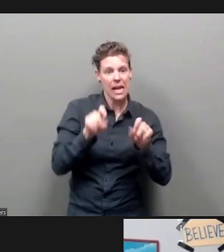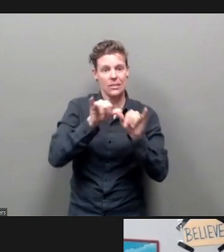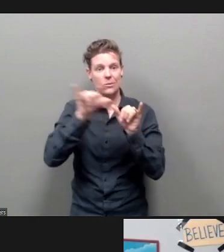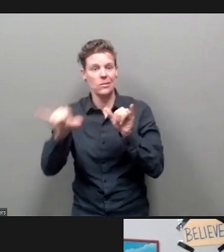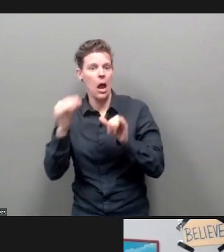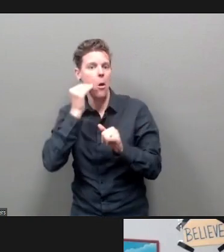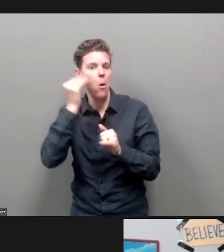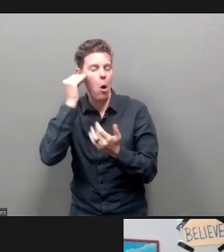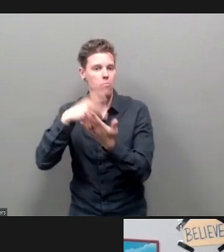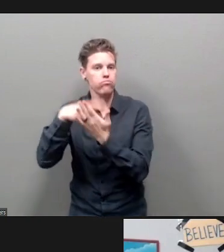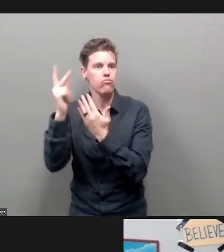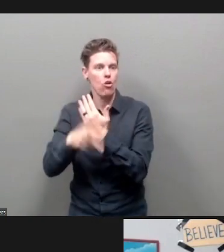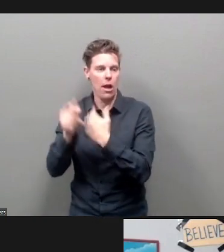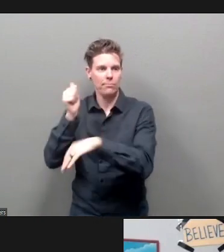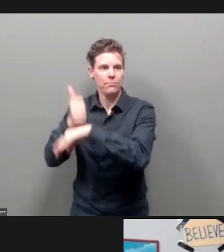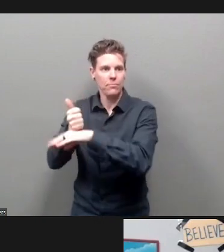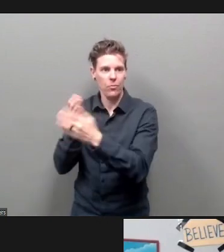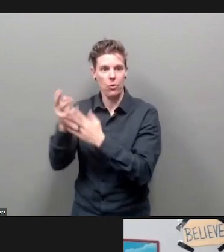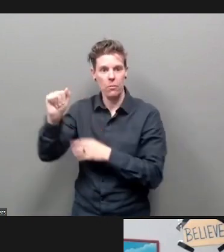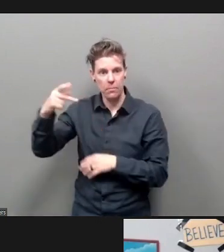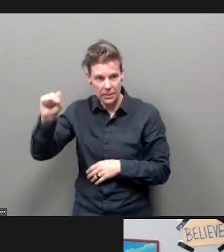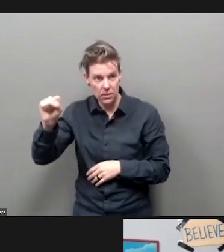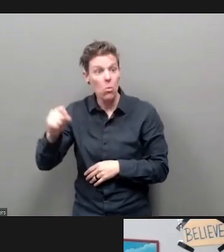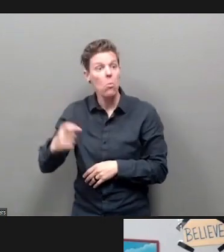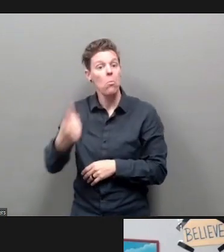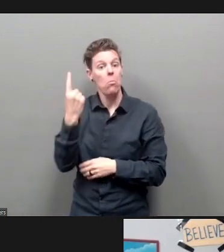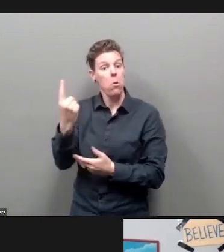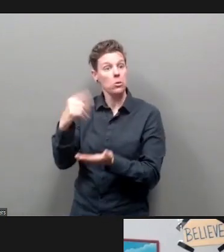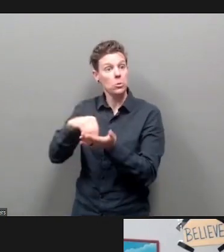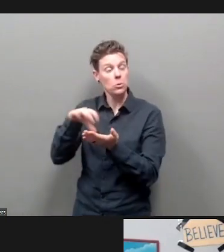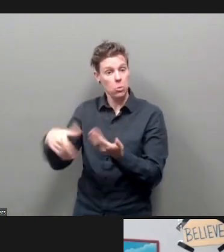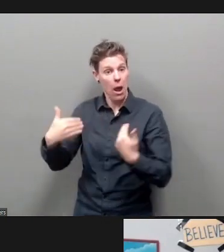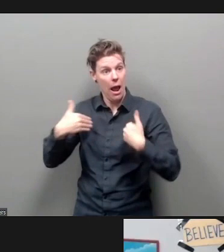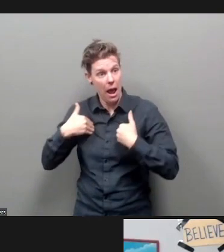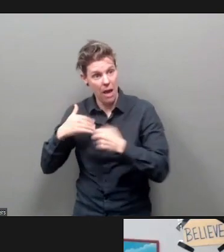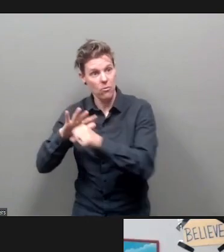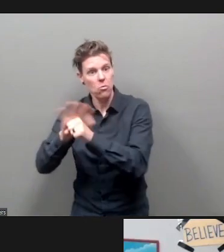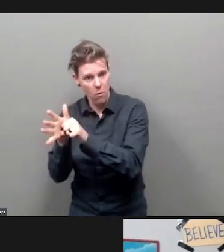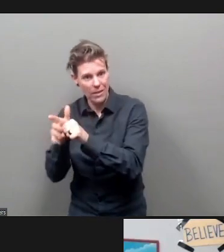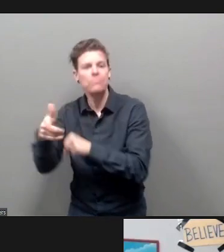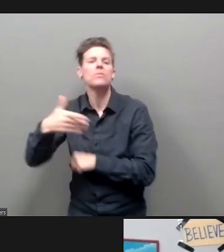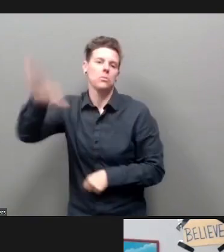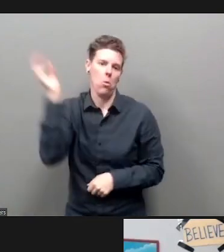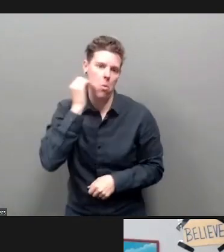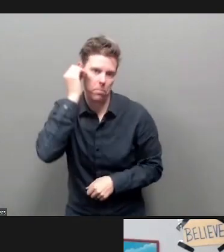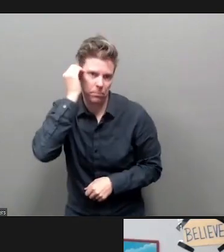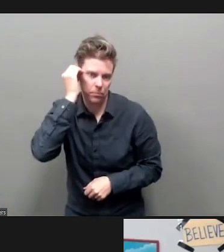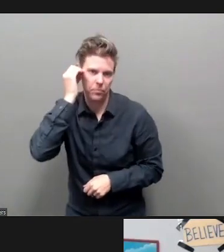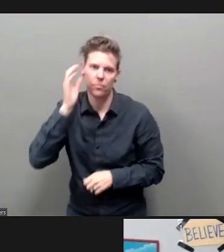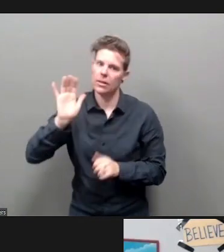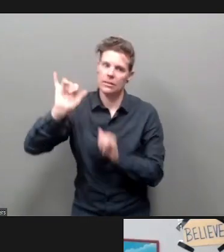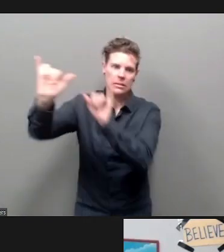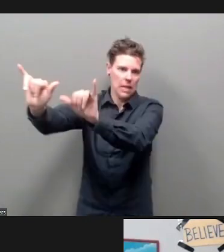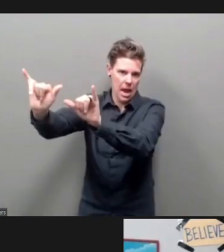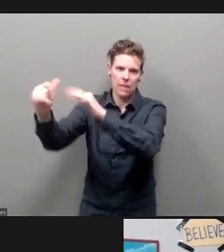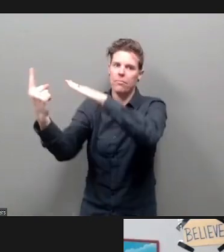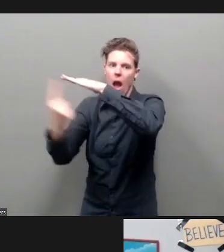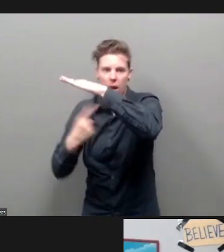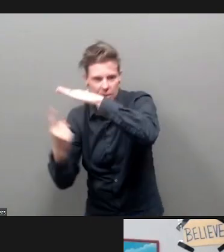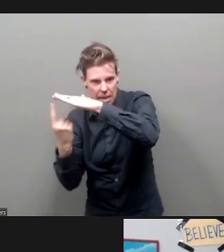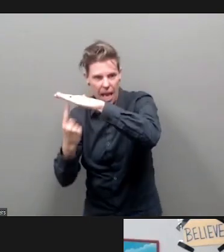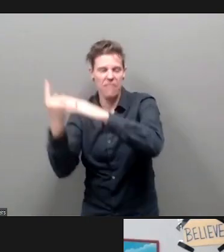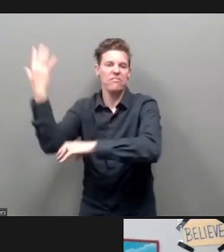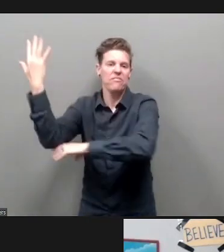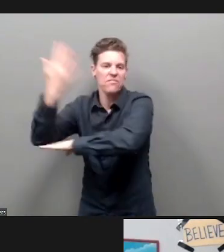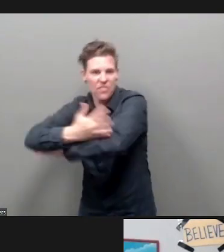class has COVID, she or he gets to go home. They have to go home and quarantine at home for the 5 days, but